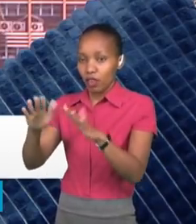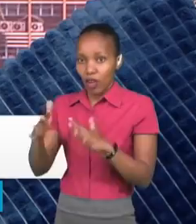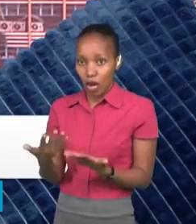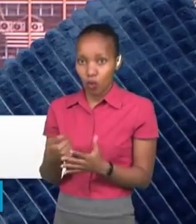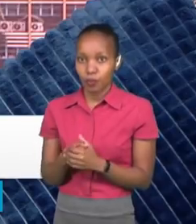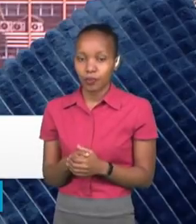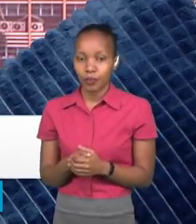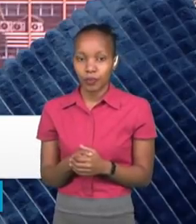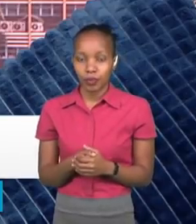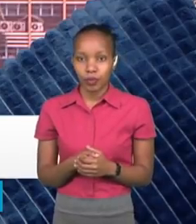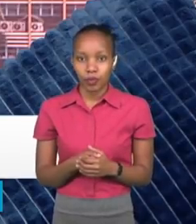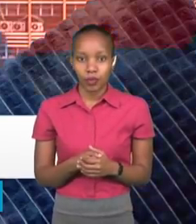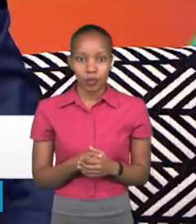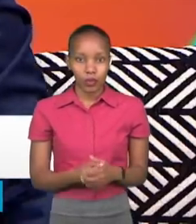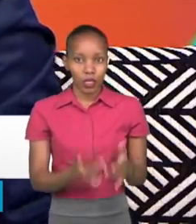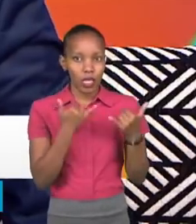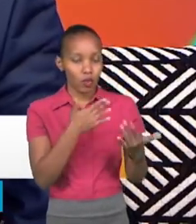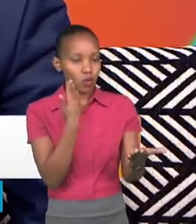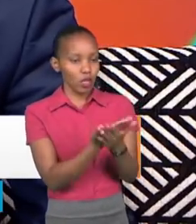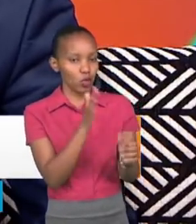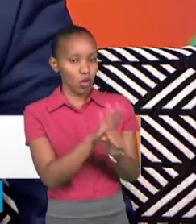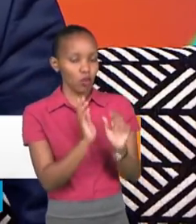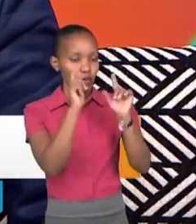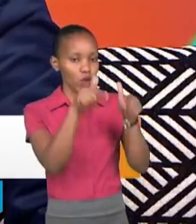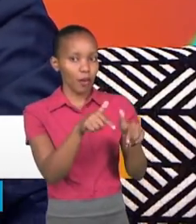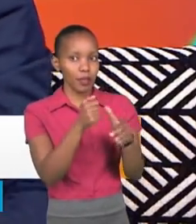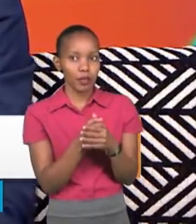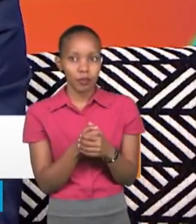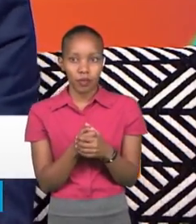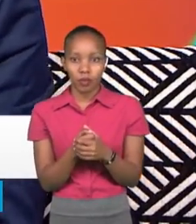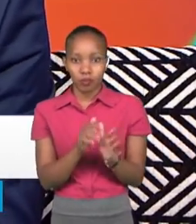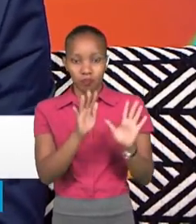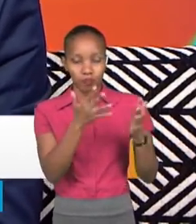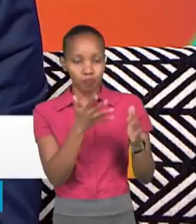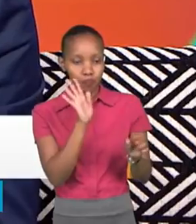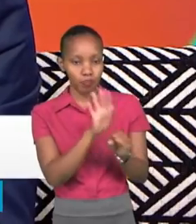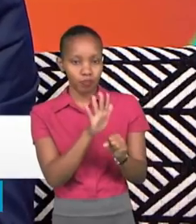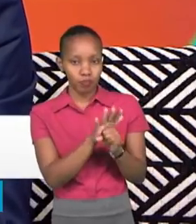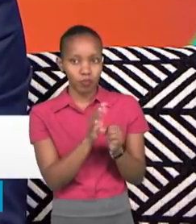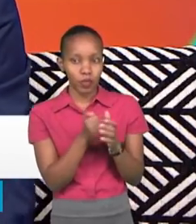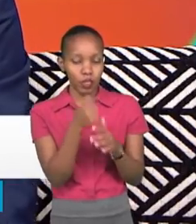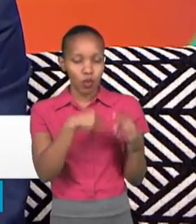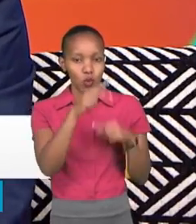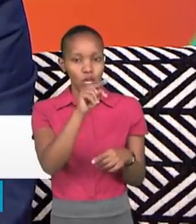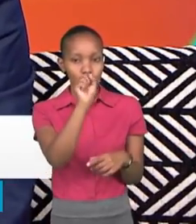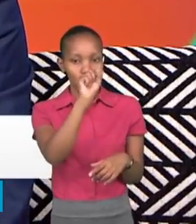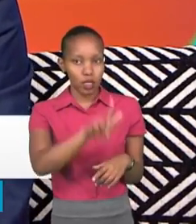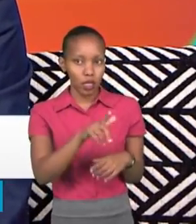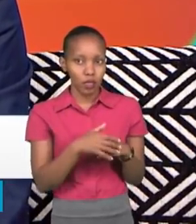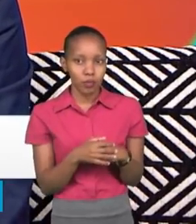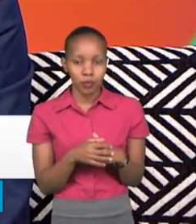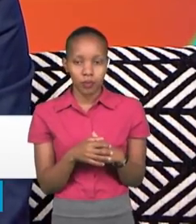go. Amazing. Yeah. Once again, thank you for coming, Bwana. Thanks. Solomon Alubala. We really appreciate it. Congratulations for winning the NSL title.